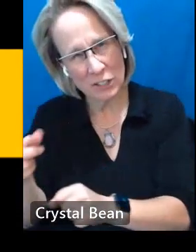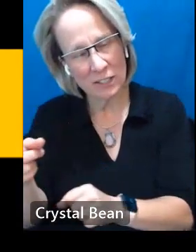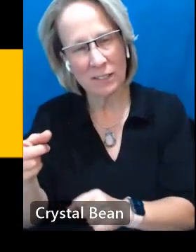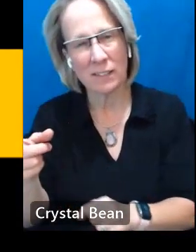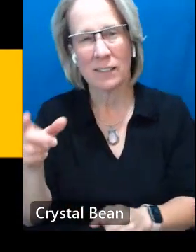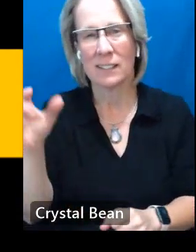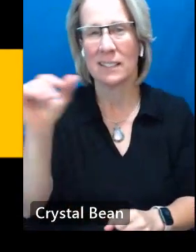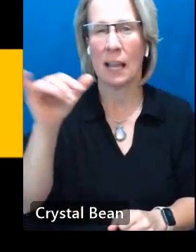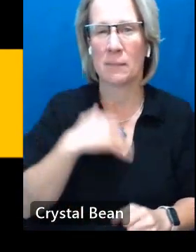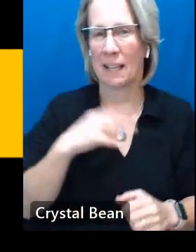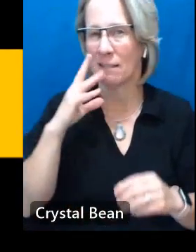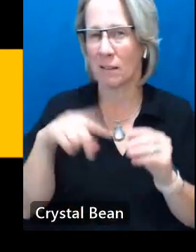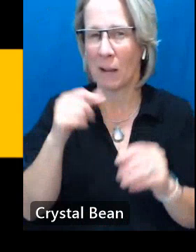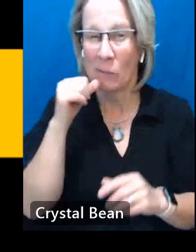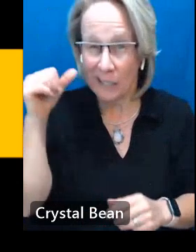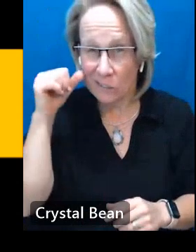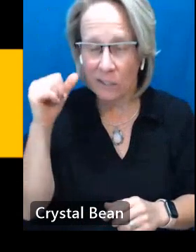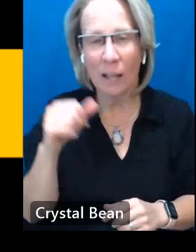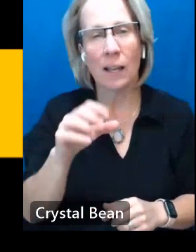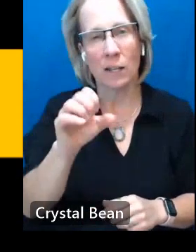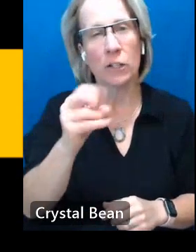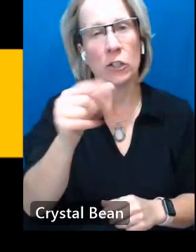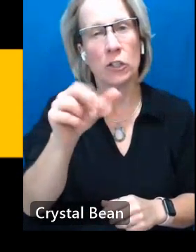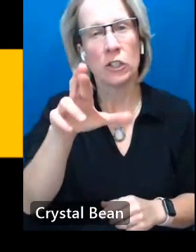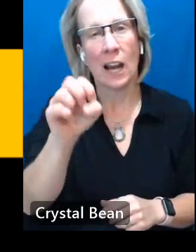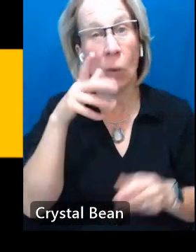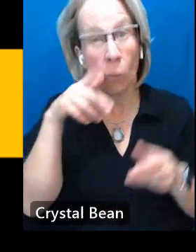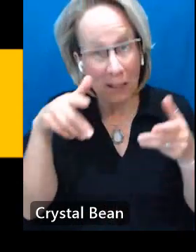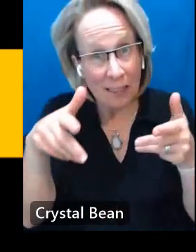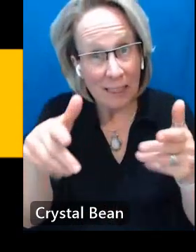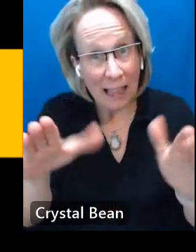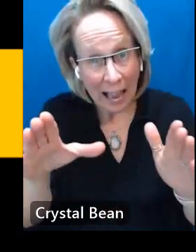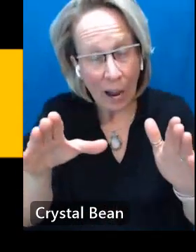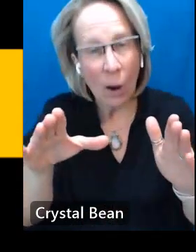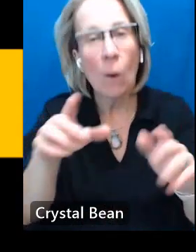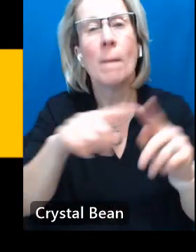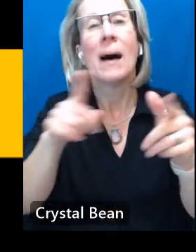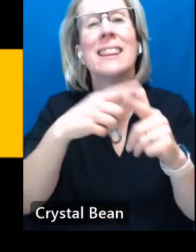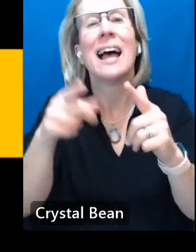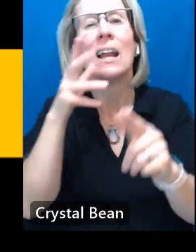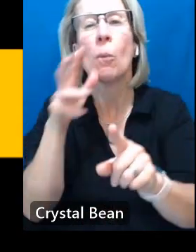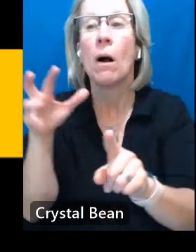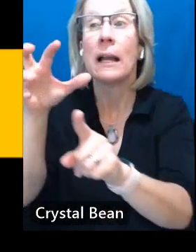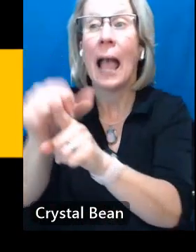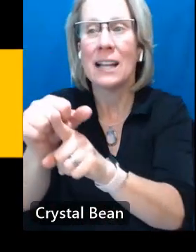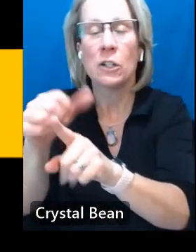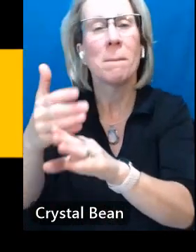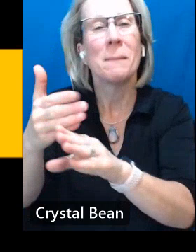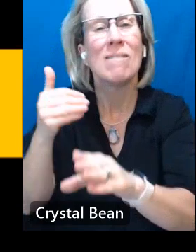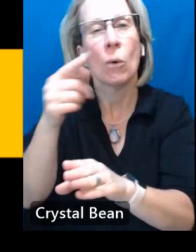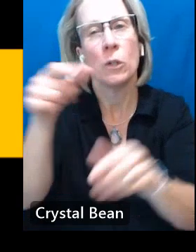will let you do that, but then it will catch it when we try to post it. So again, be careful of that.